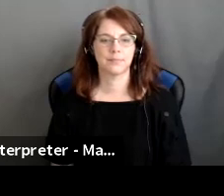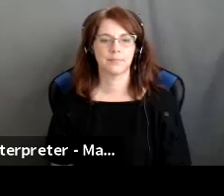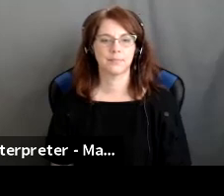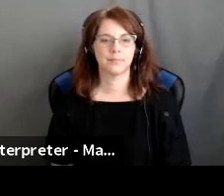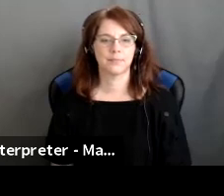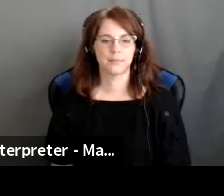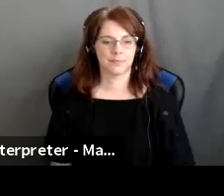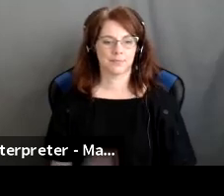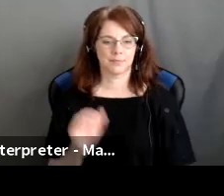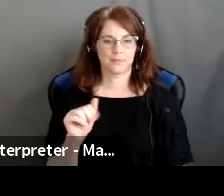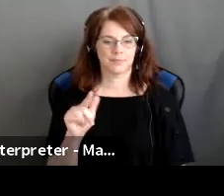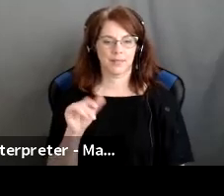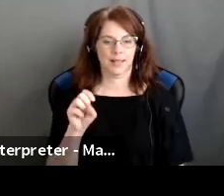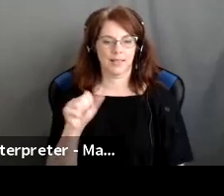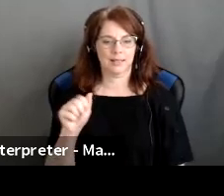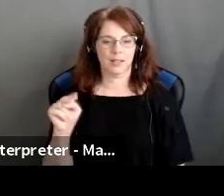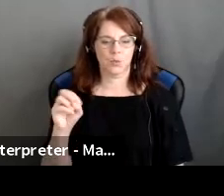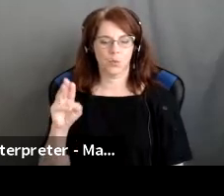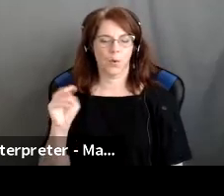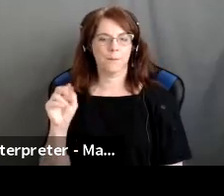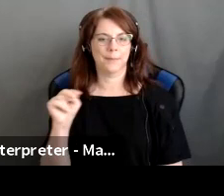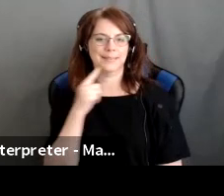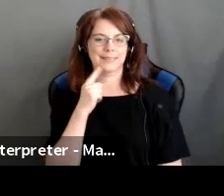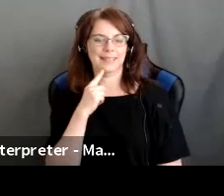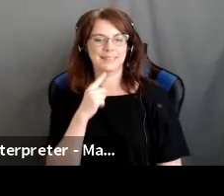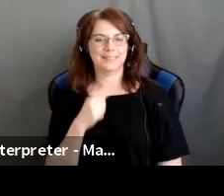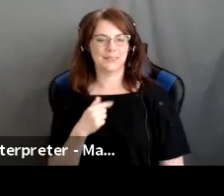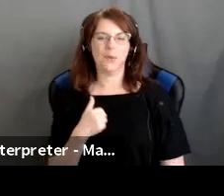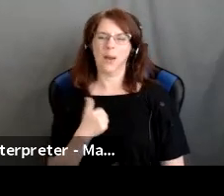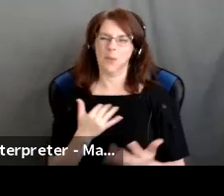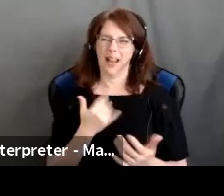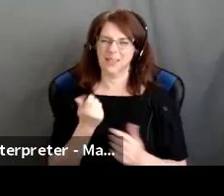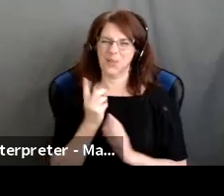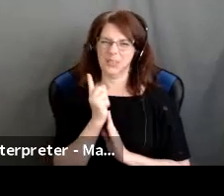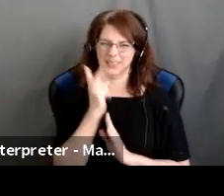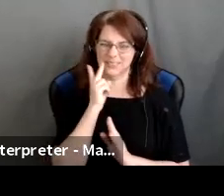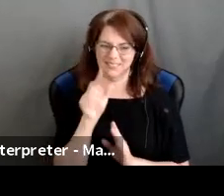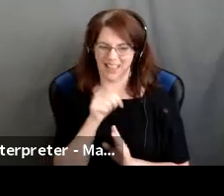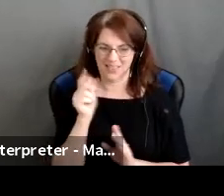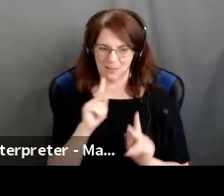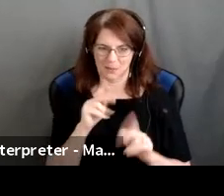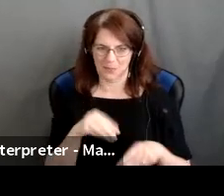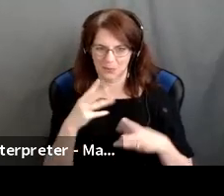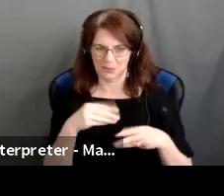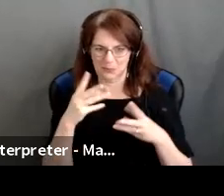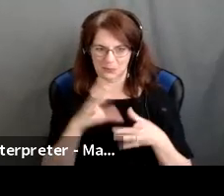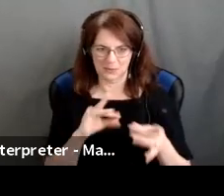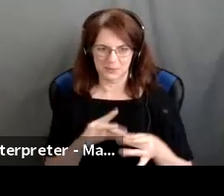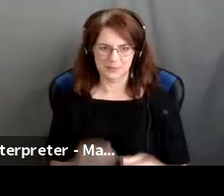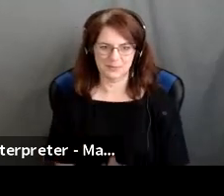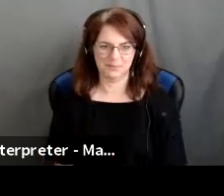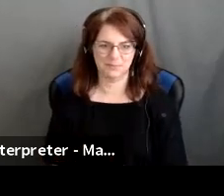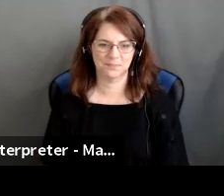So Alyssa Norman says here, I'm waiting a few seconds to see if anybody else puts anything.